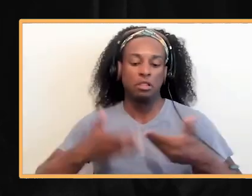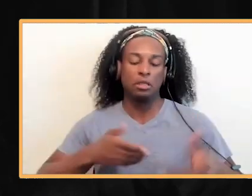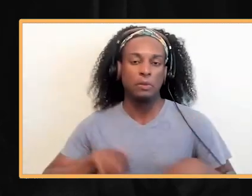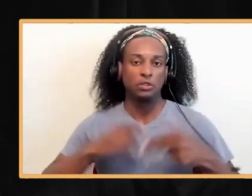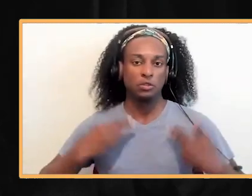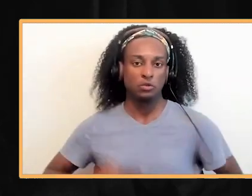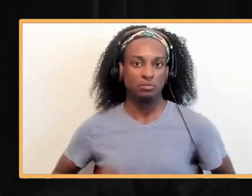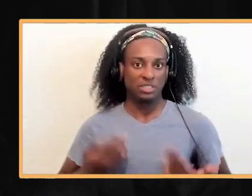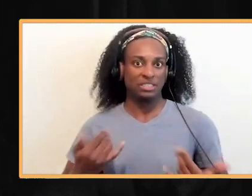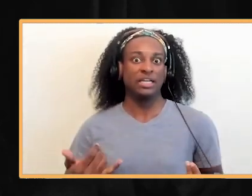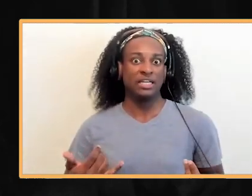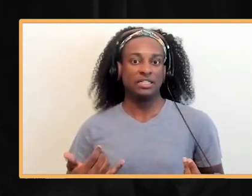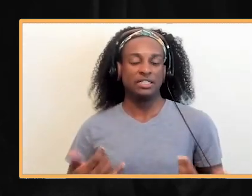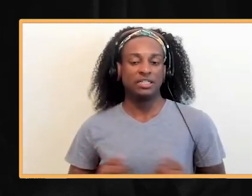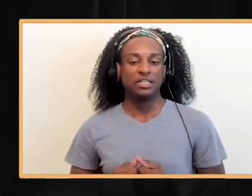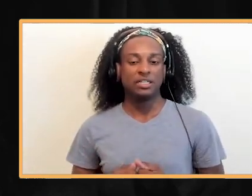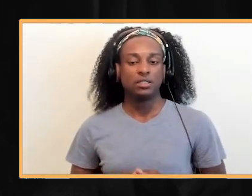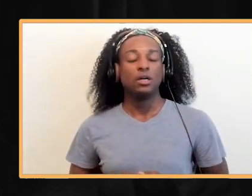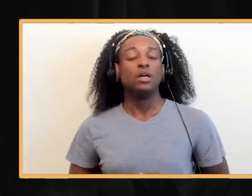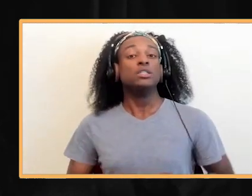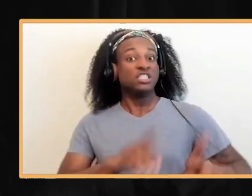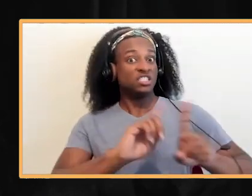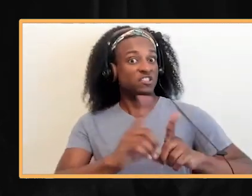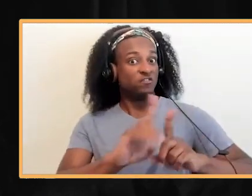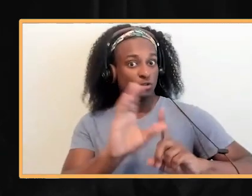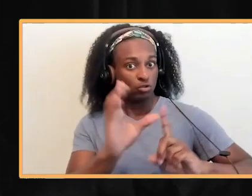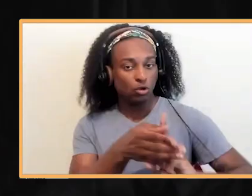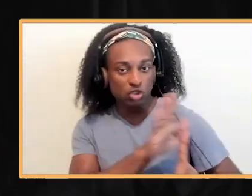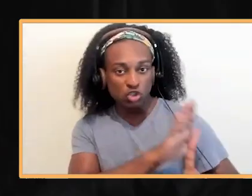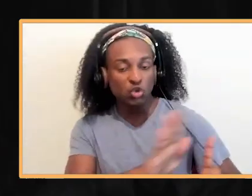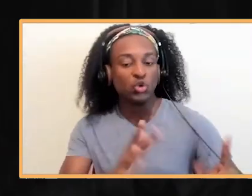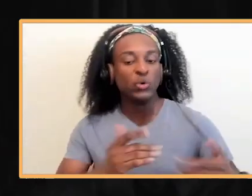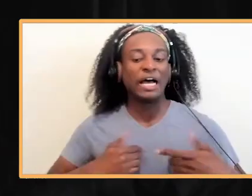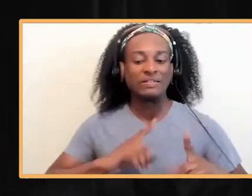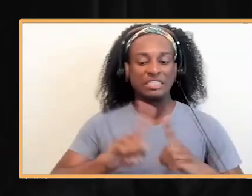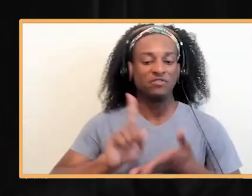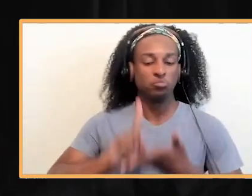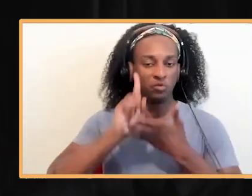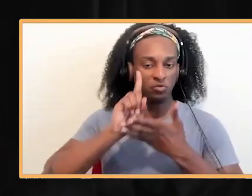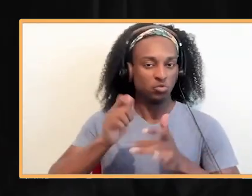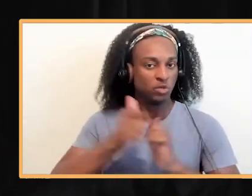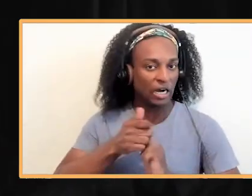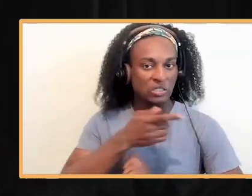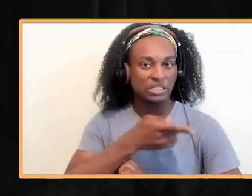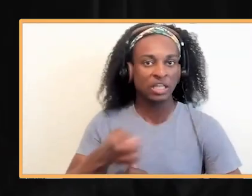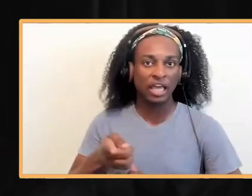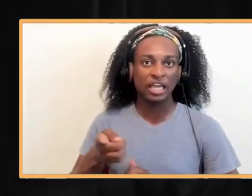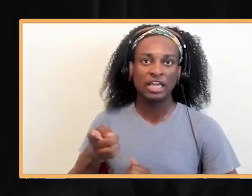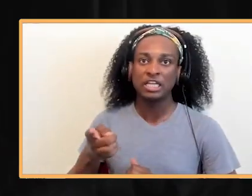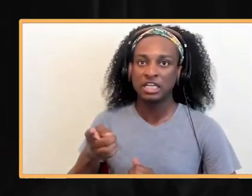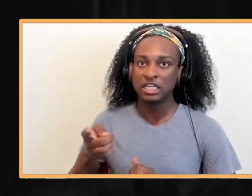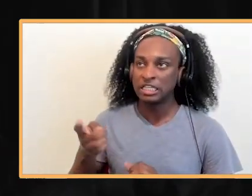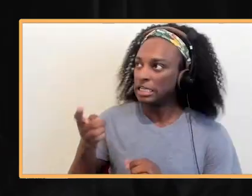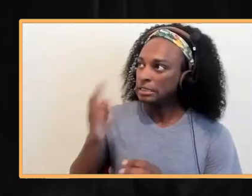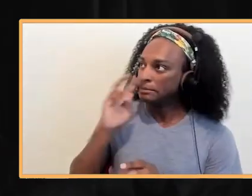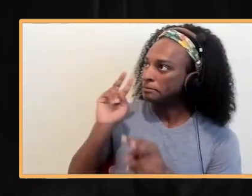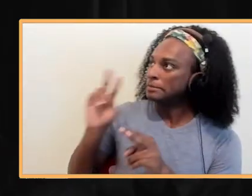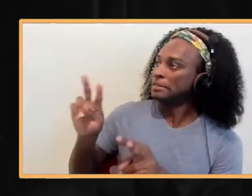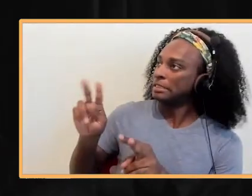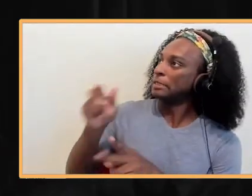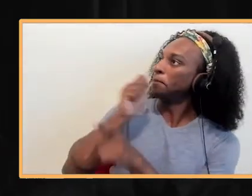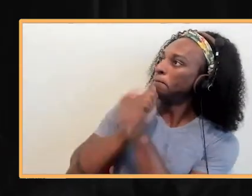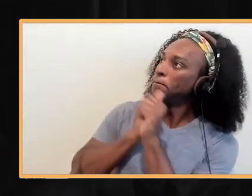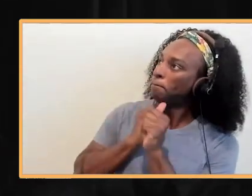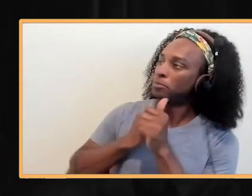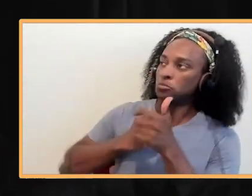in regards to how they process that difficulty. And I think that this is where there's a bit of a matrix here. And so I think